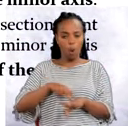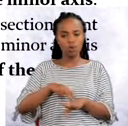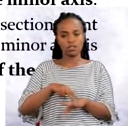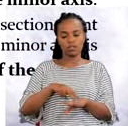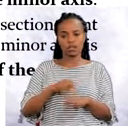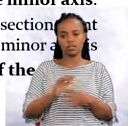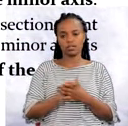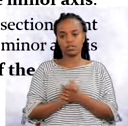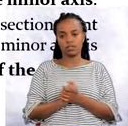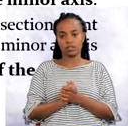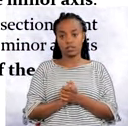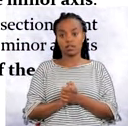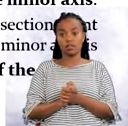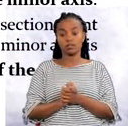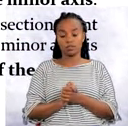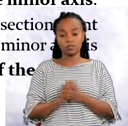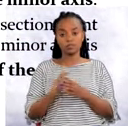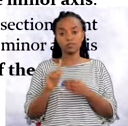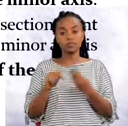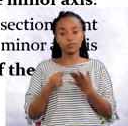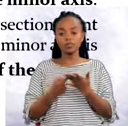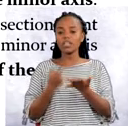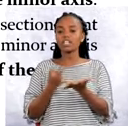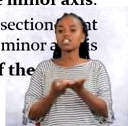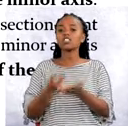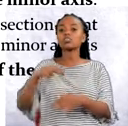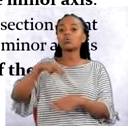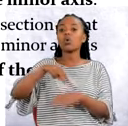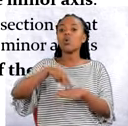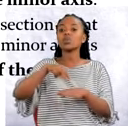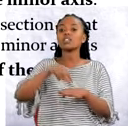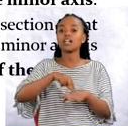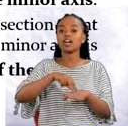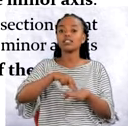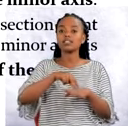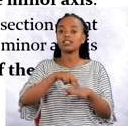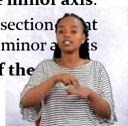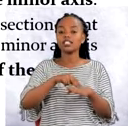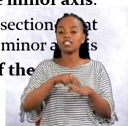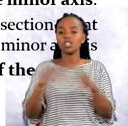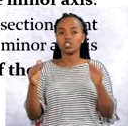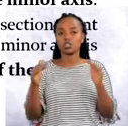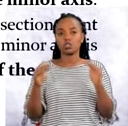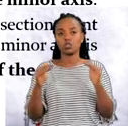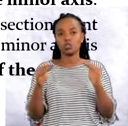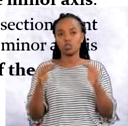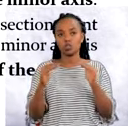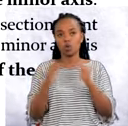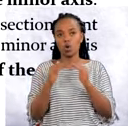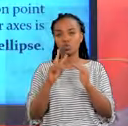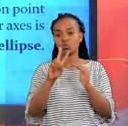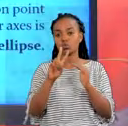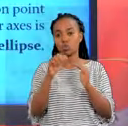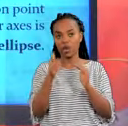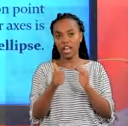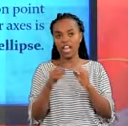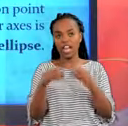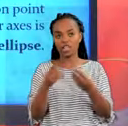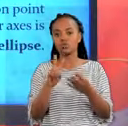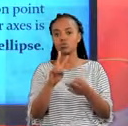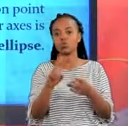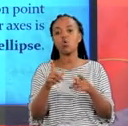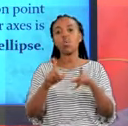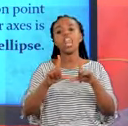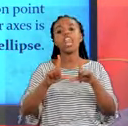constant. By the way, this constant is equal to 2a. It gives you this length,